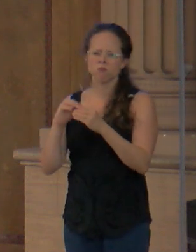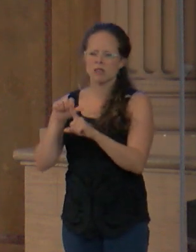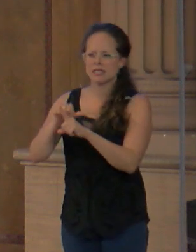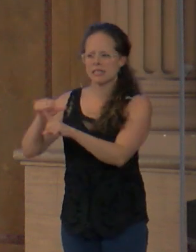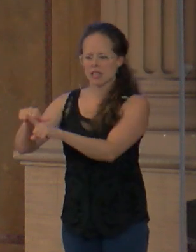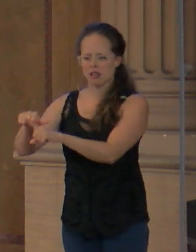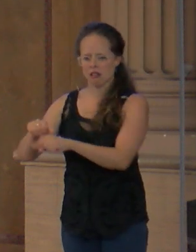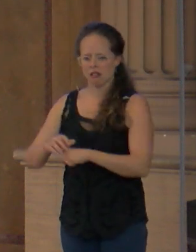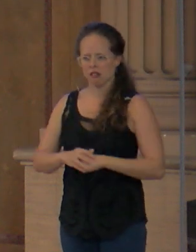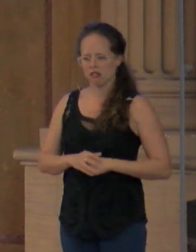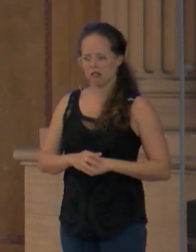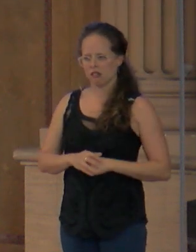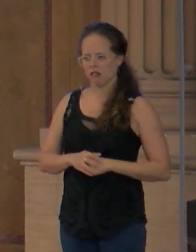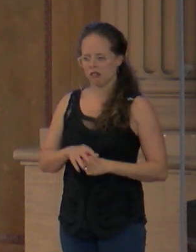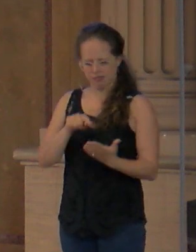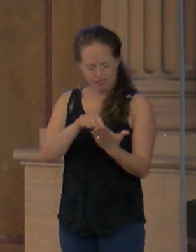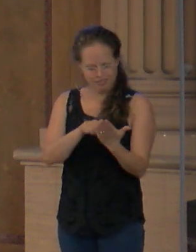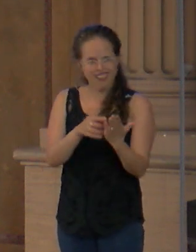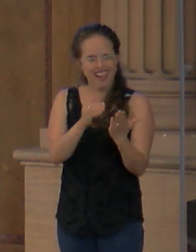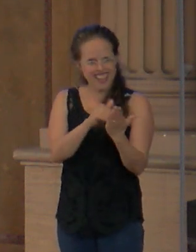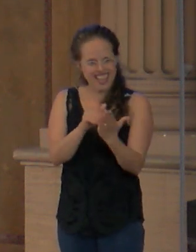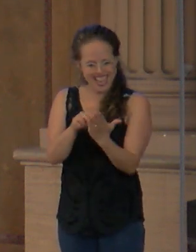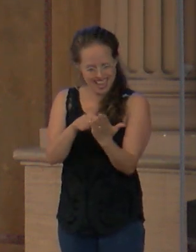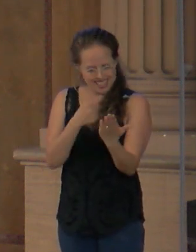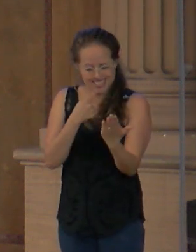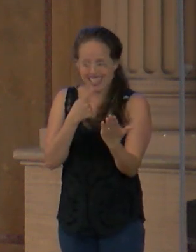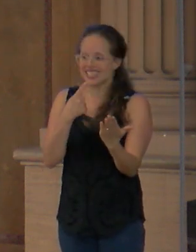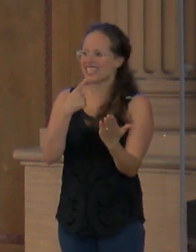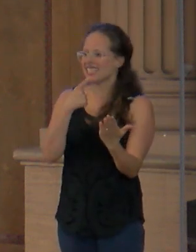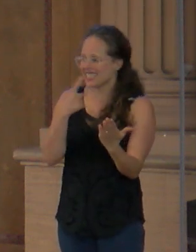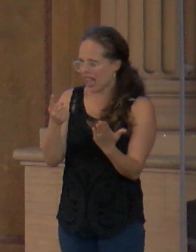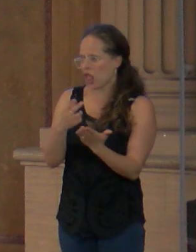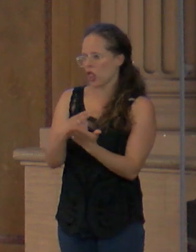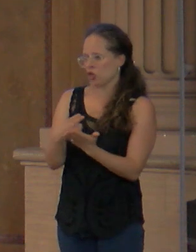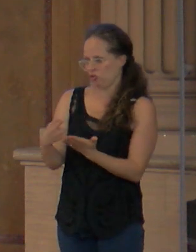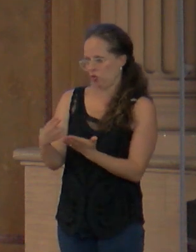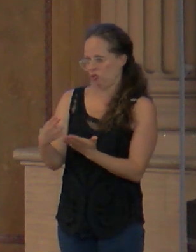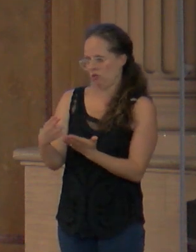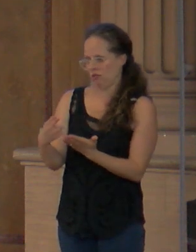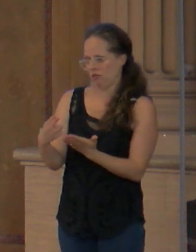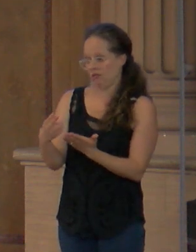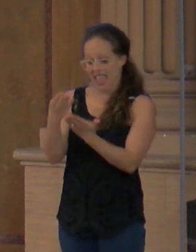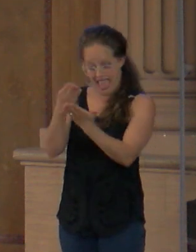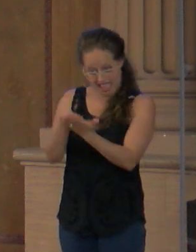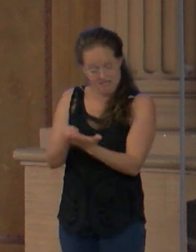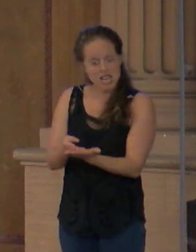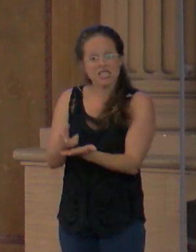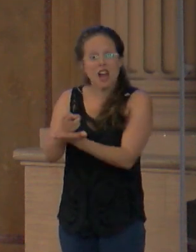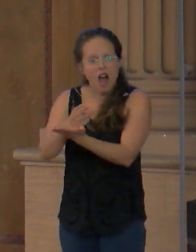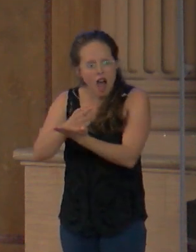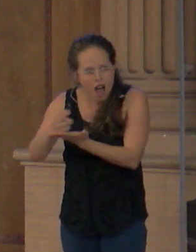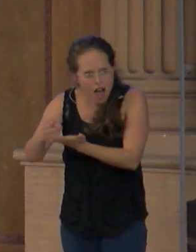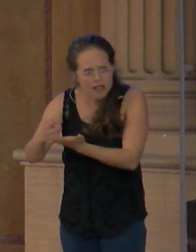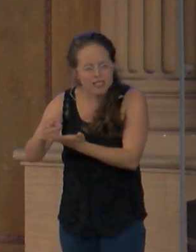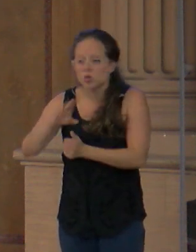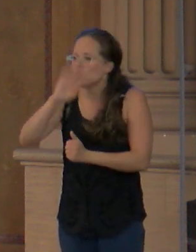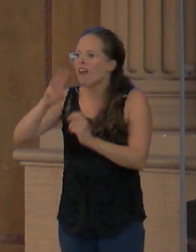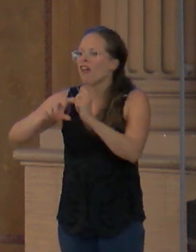She says, only tell the truth. Only bring honest evidence. This means don't exaggerate, say only what's